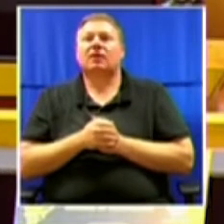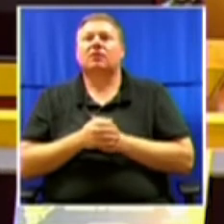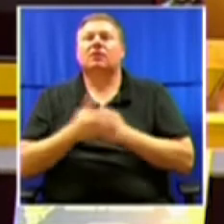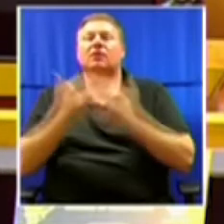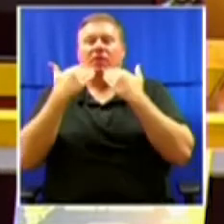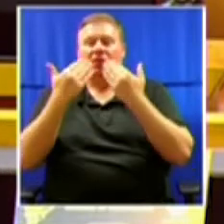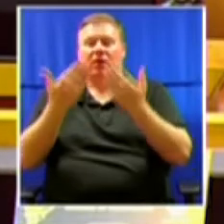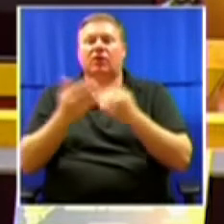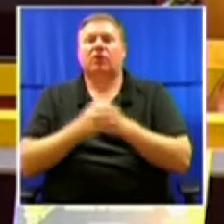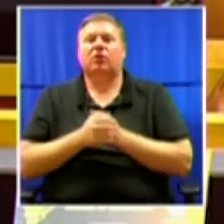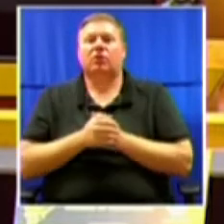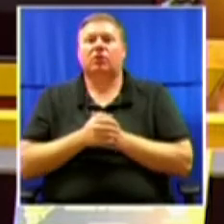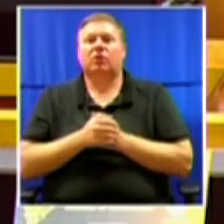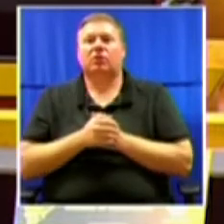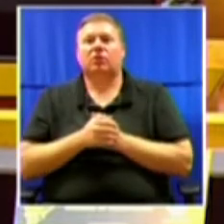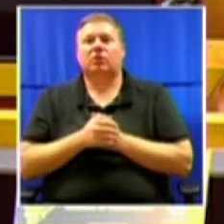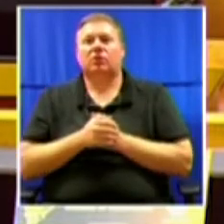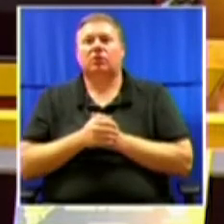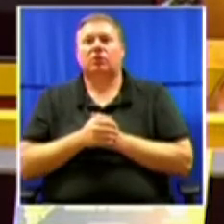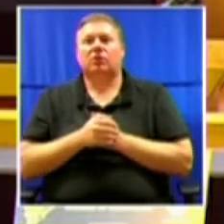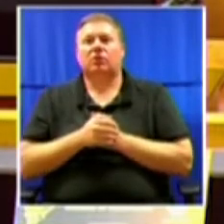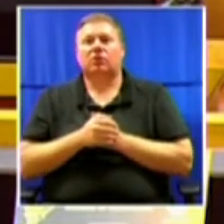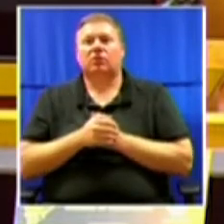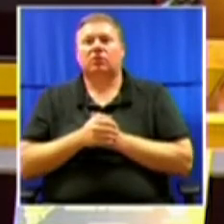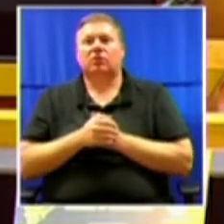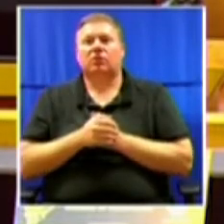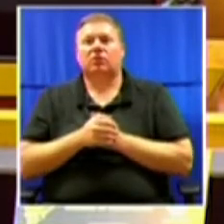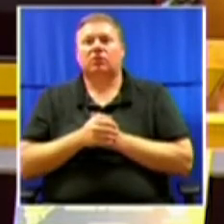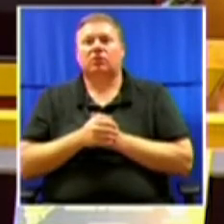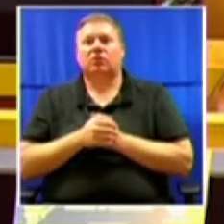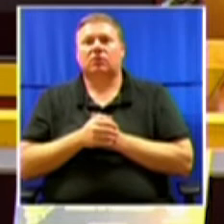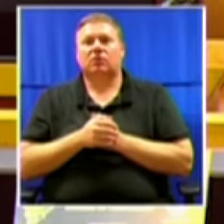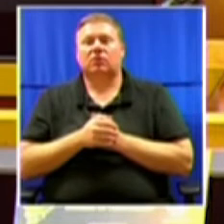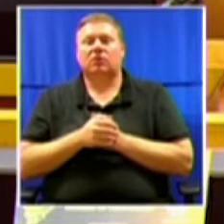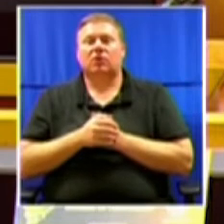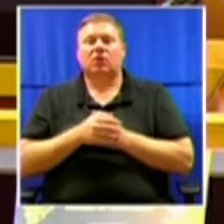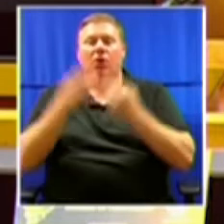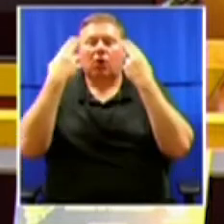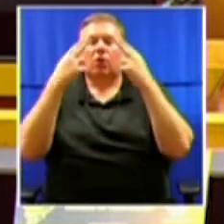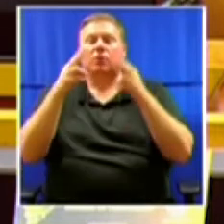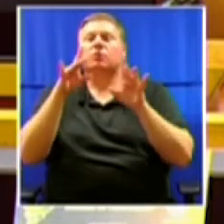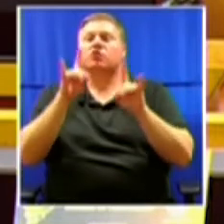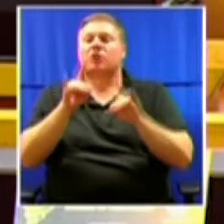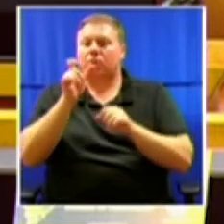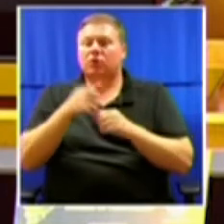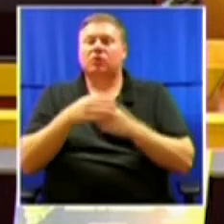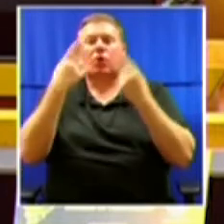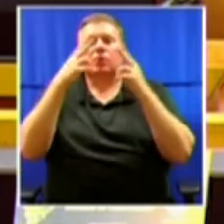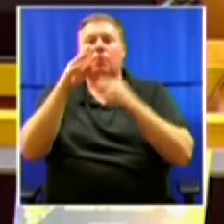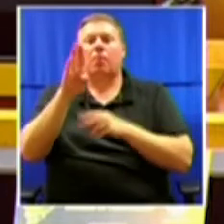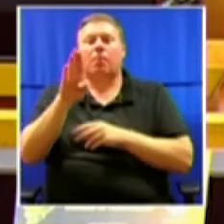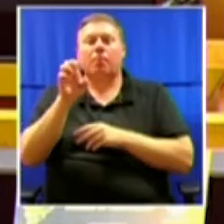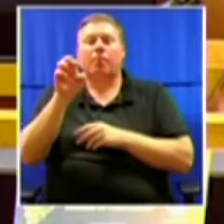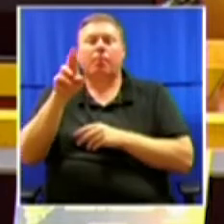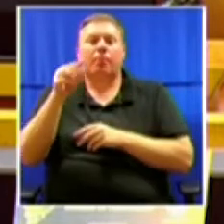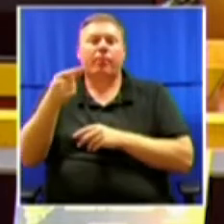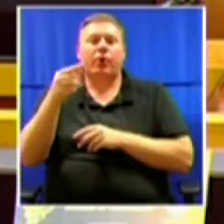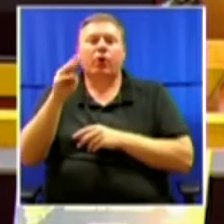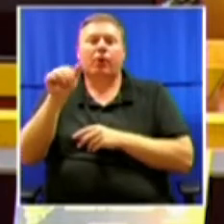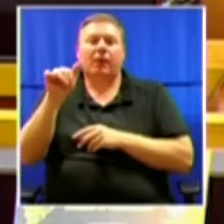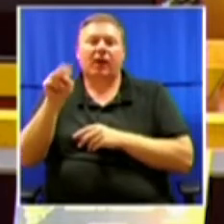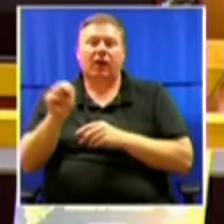Thank you very much, Honourable Chairperson, to Honourable Bergman. I think the South African